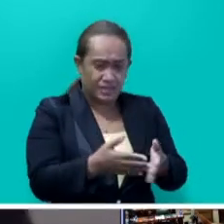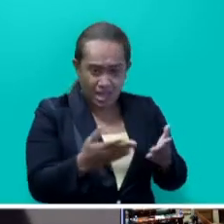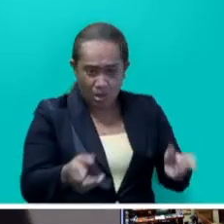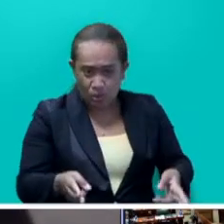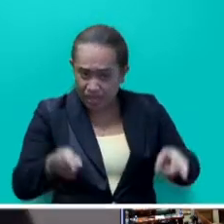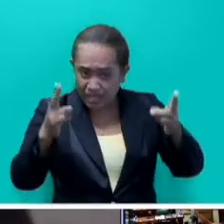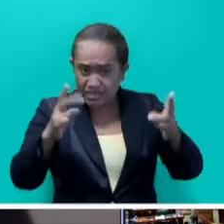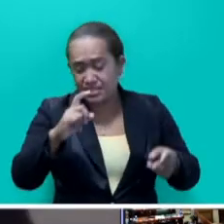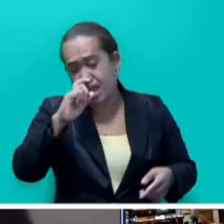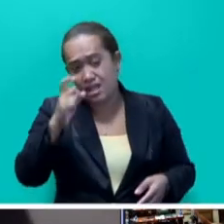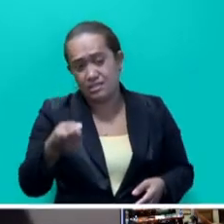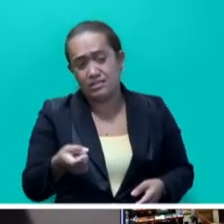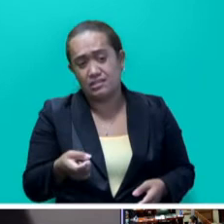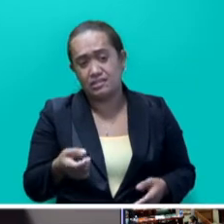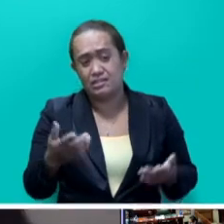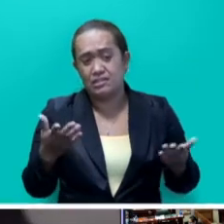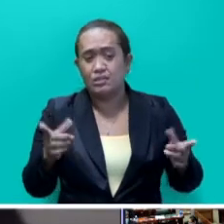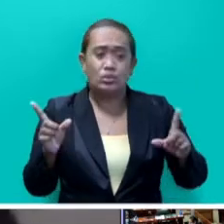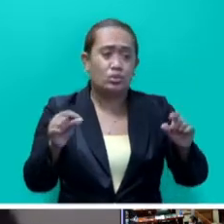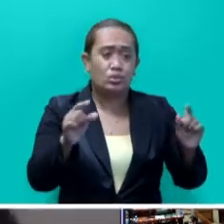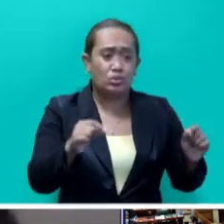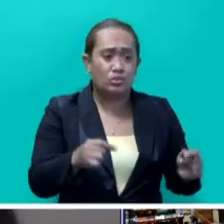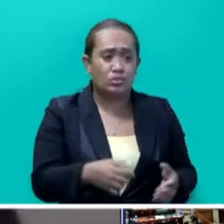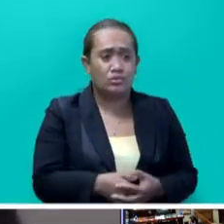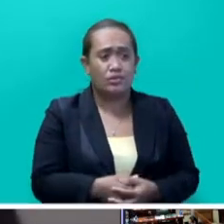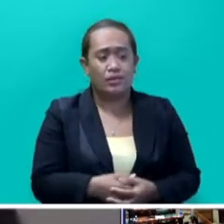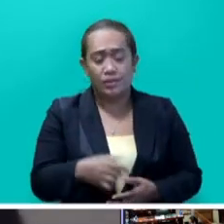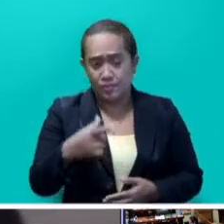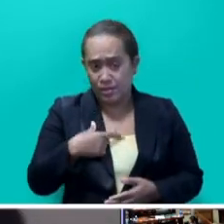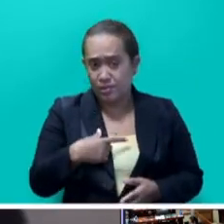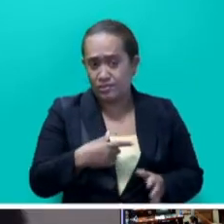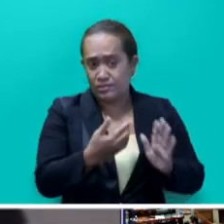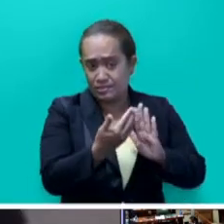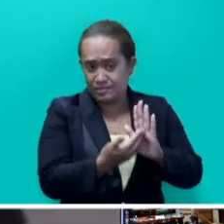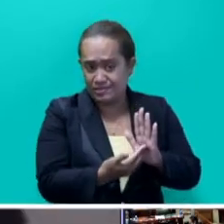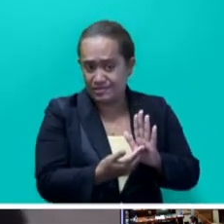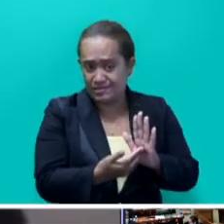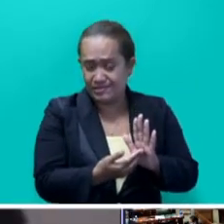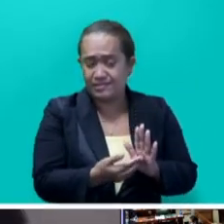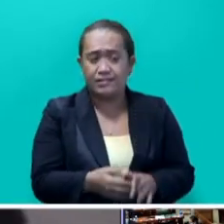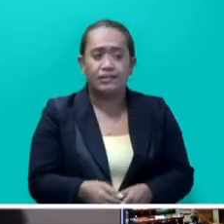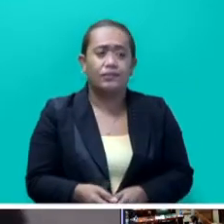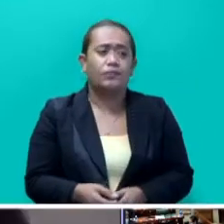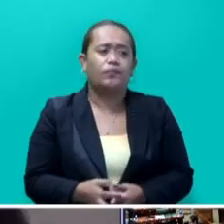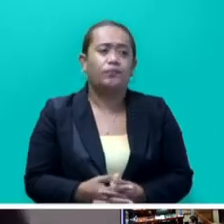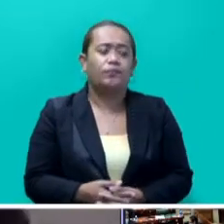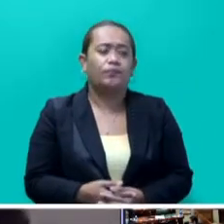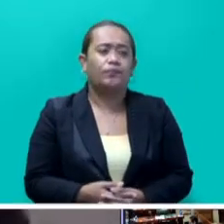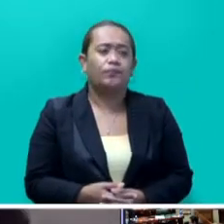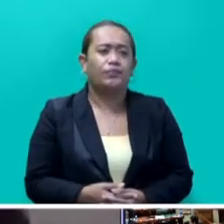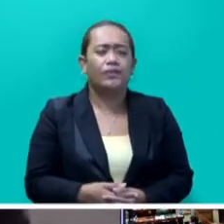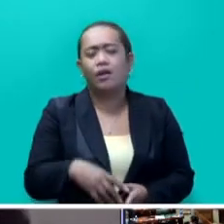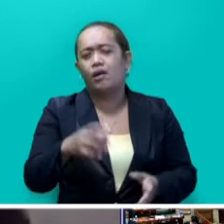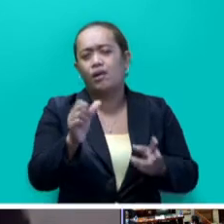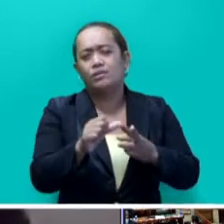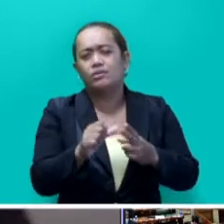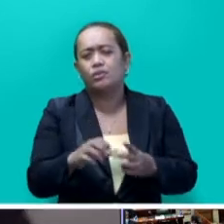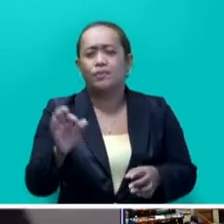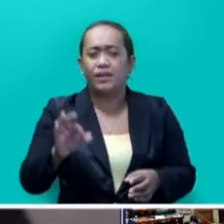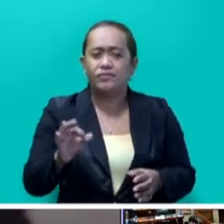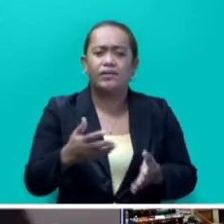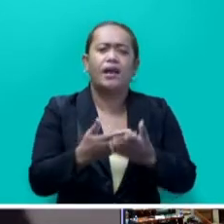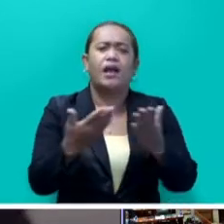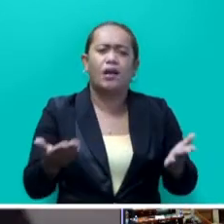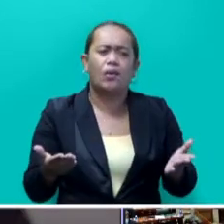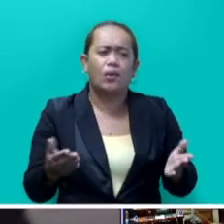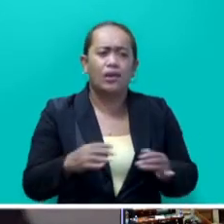have vehicles registered as commercials to carry guests, as the Honourable Attorney General pointed out. Tourism industry also will benefit from these exemptions. The